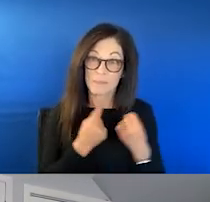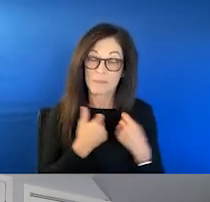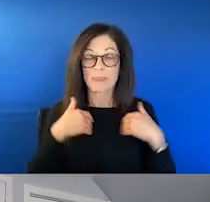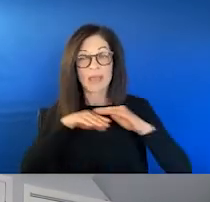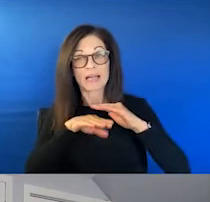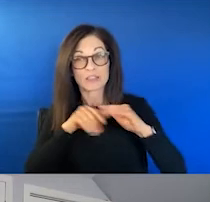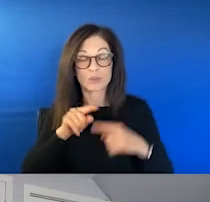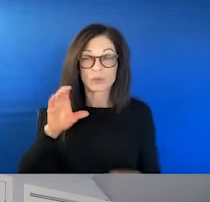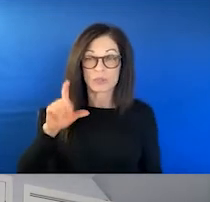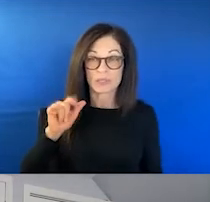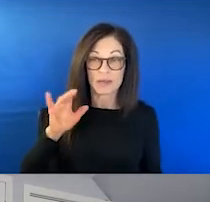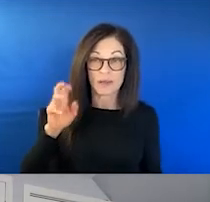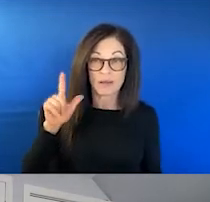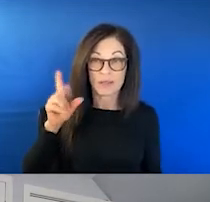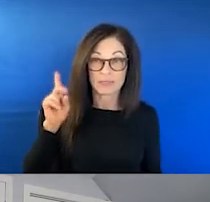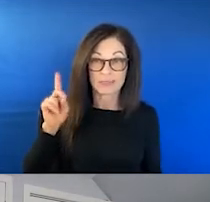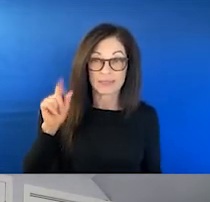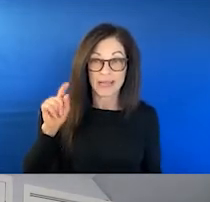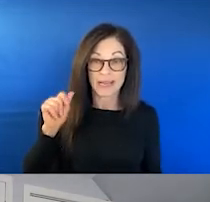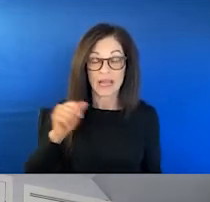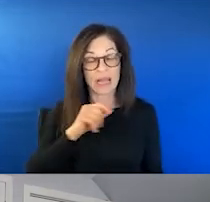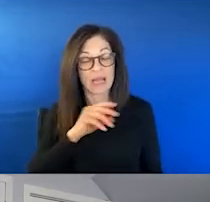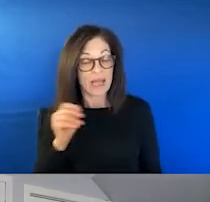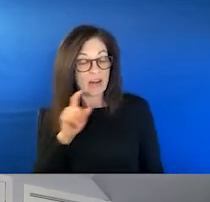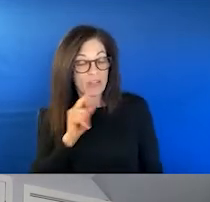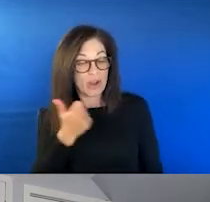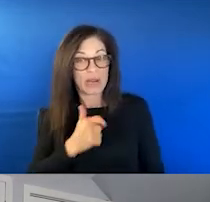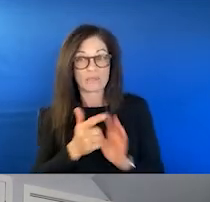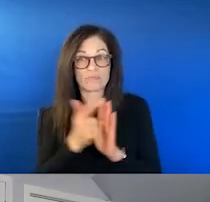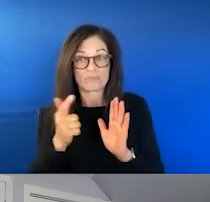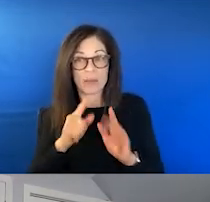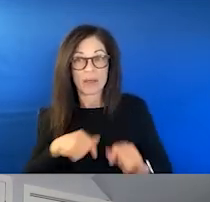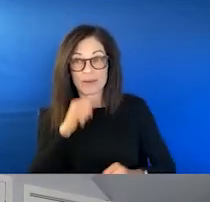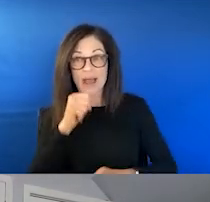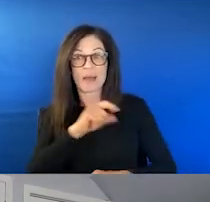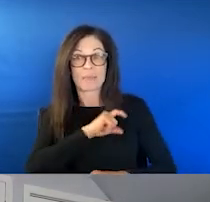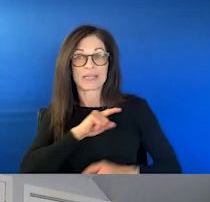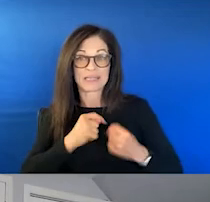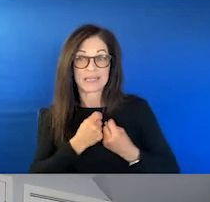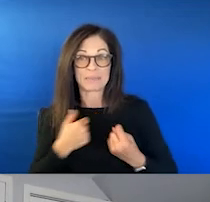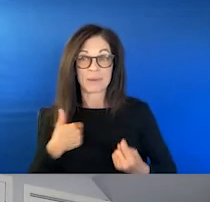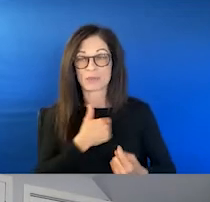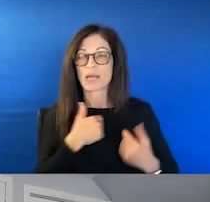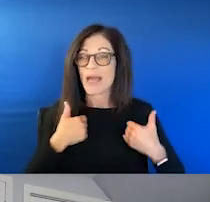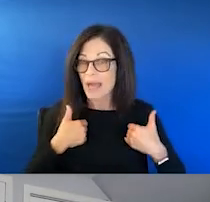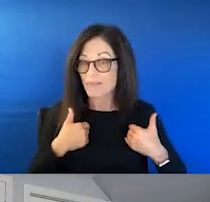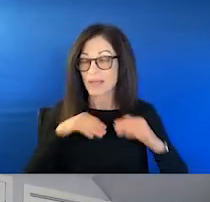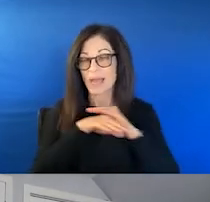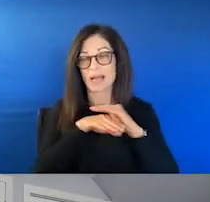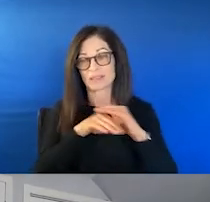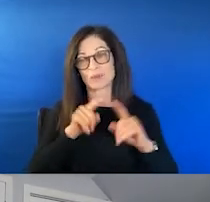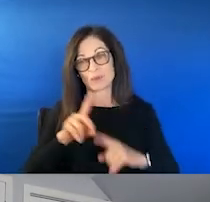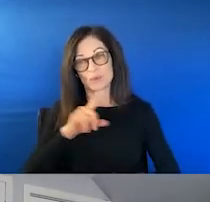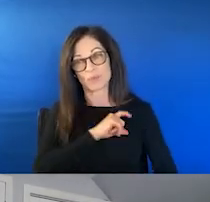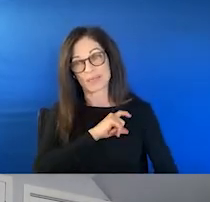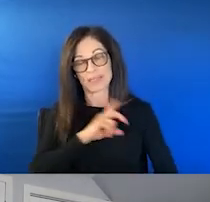clinical data? And likewise, are there any prohibitions on non-police team members having access to police data?